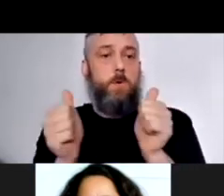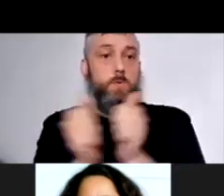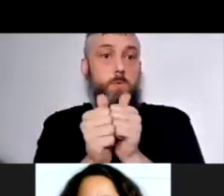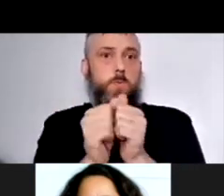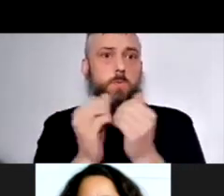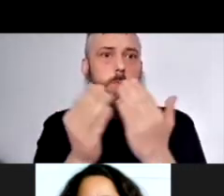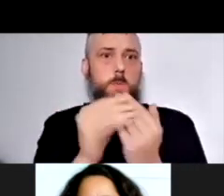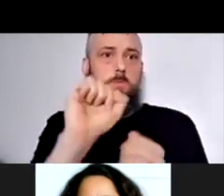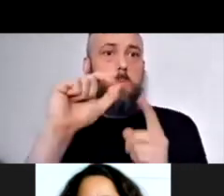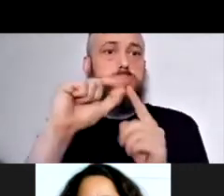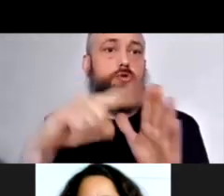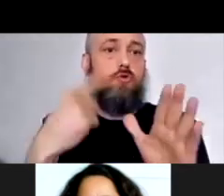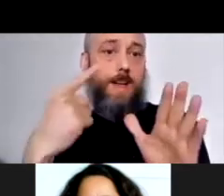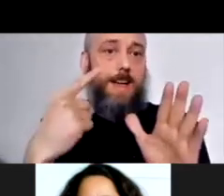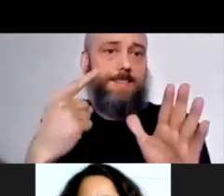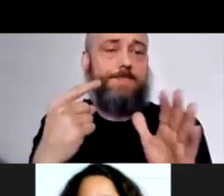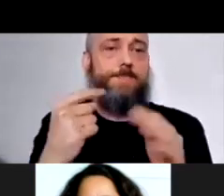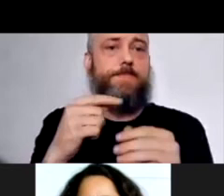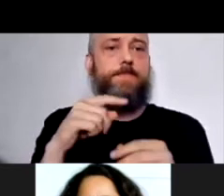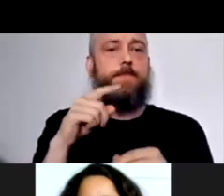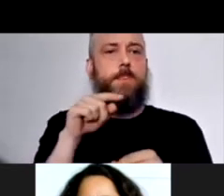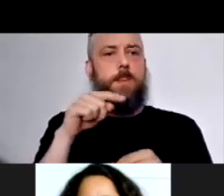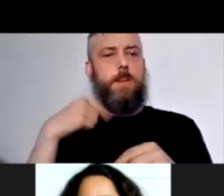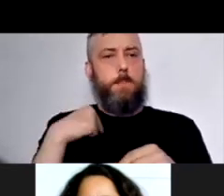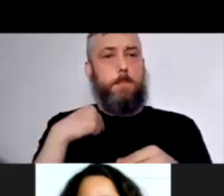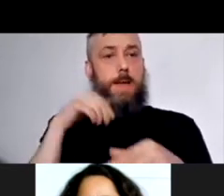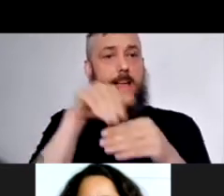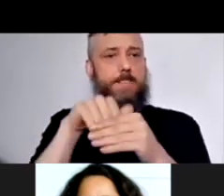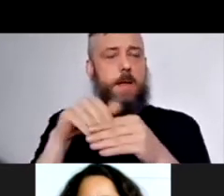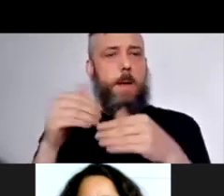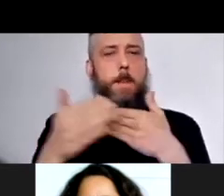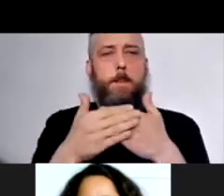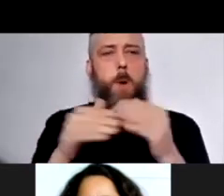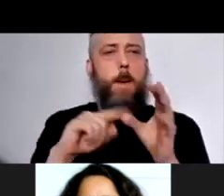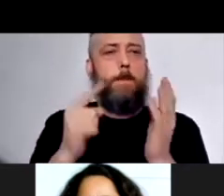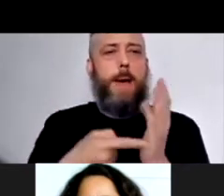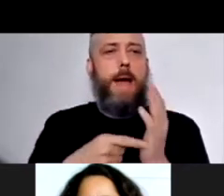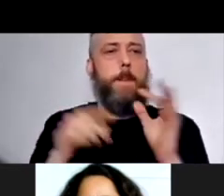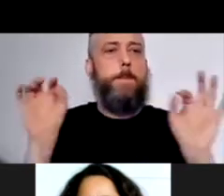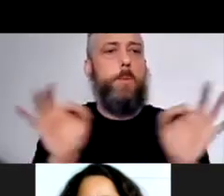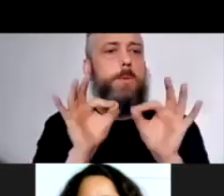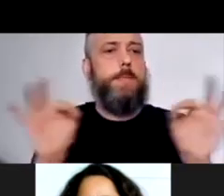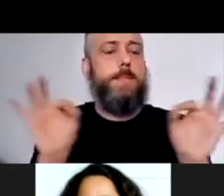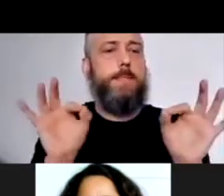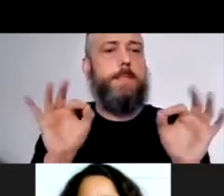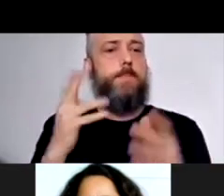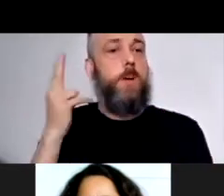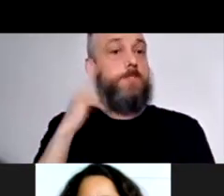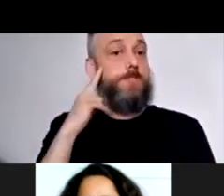So I'm not sure if it's appropriate for the project. I've got my own. The context is more